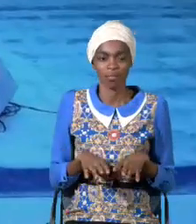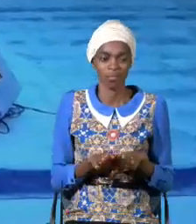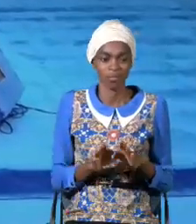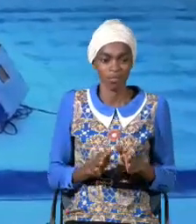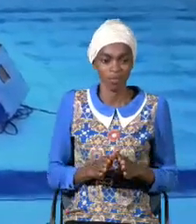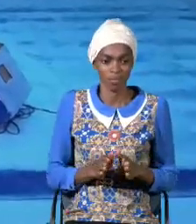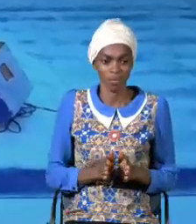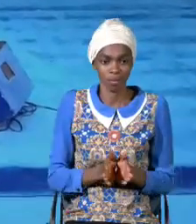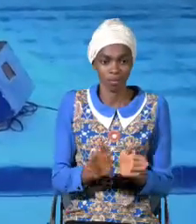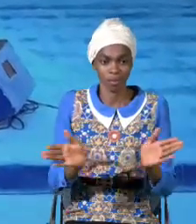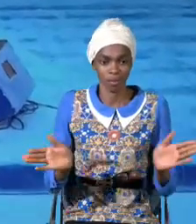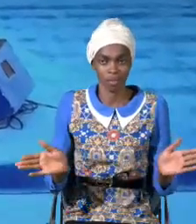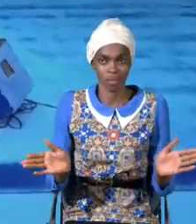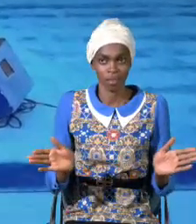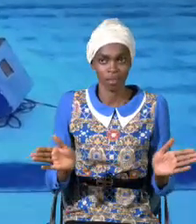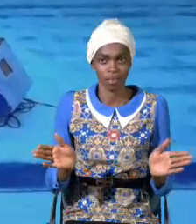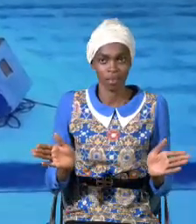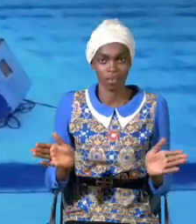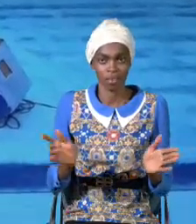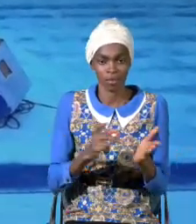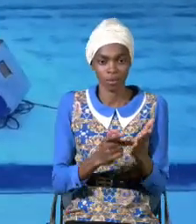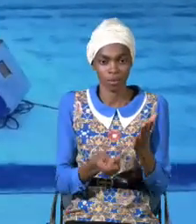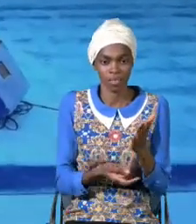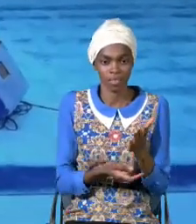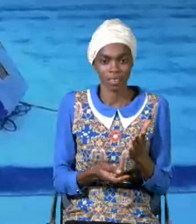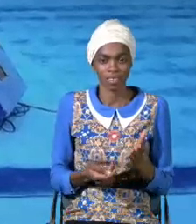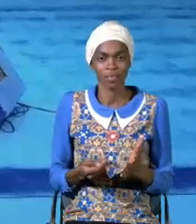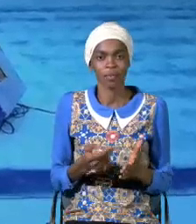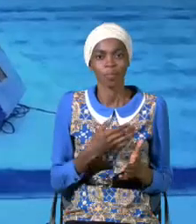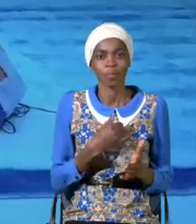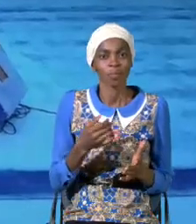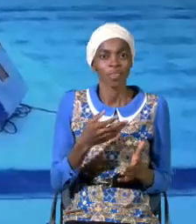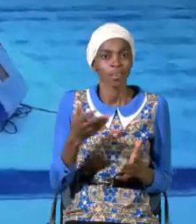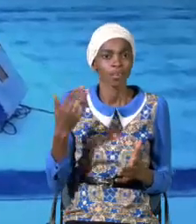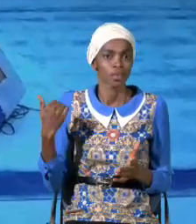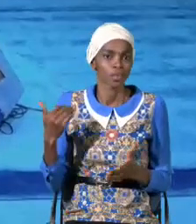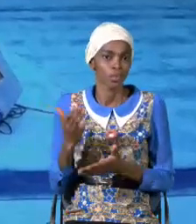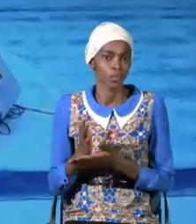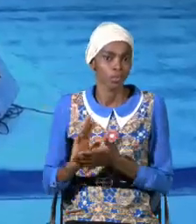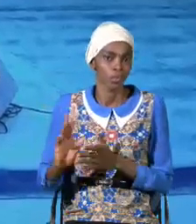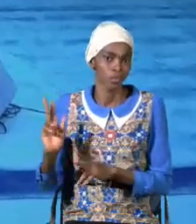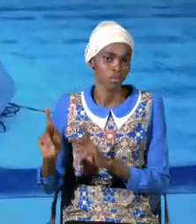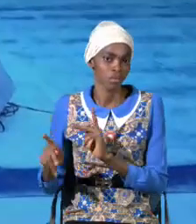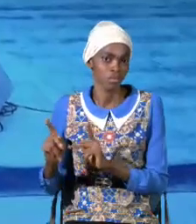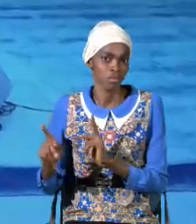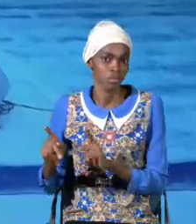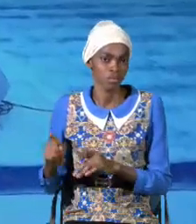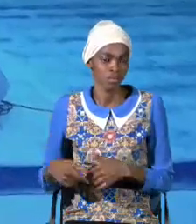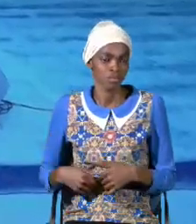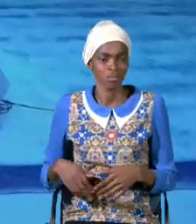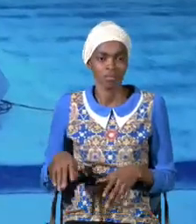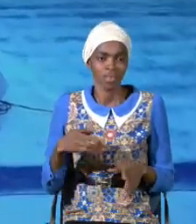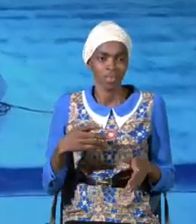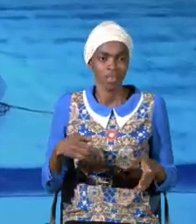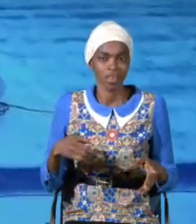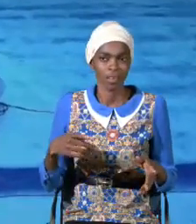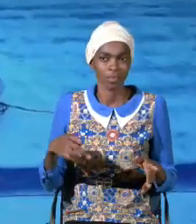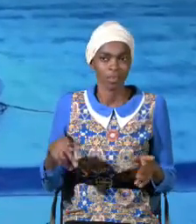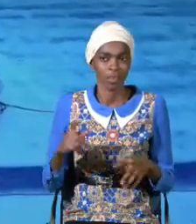meeting. And there were some boys playing football on the sides. One of